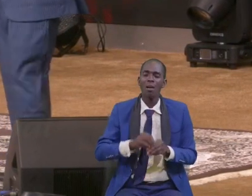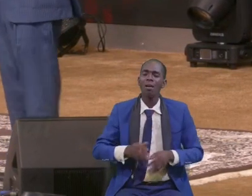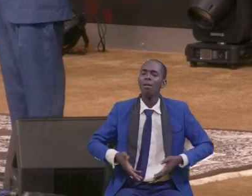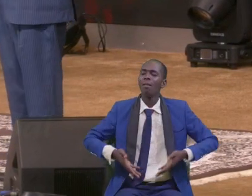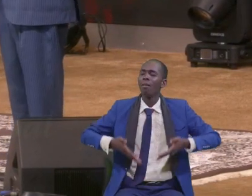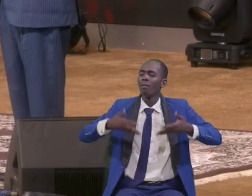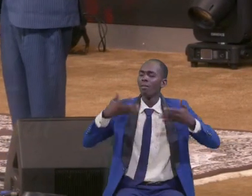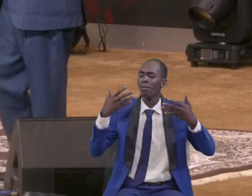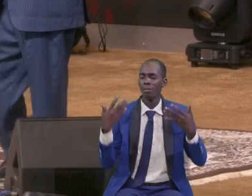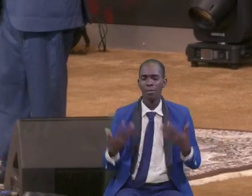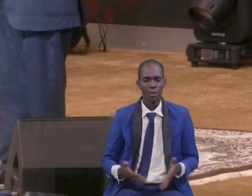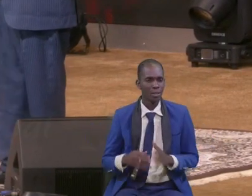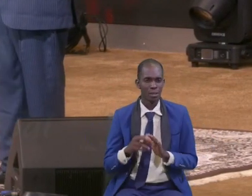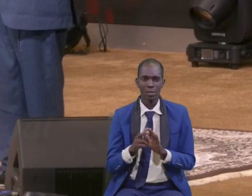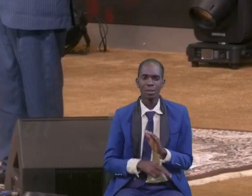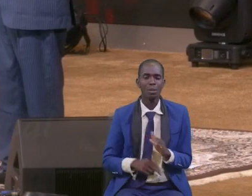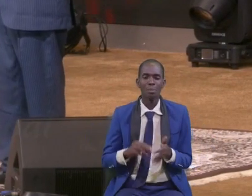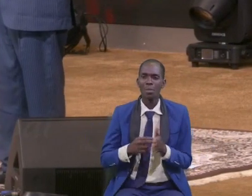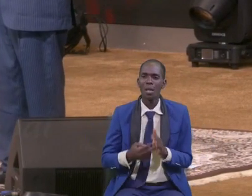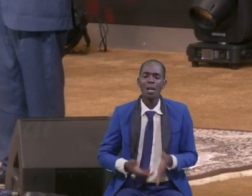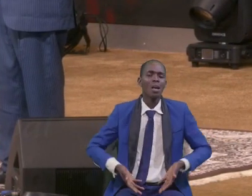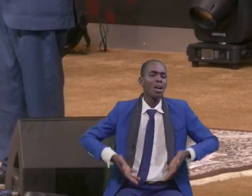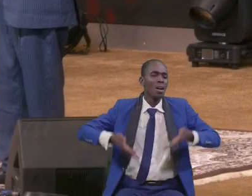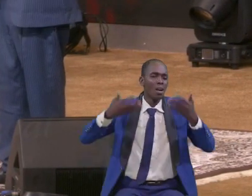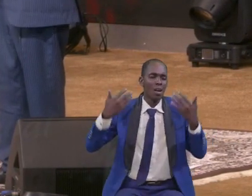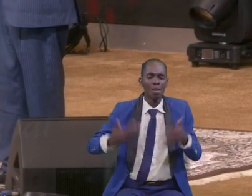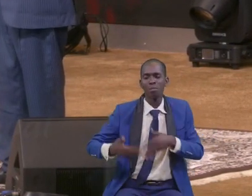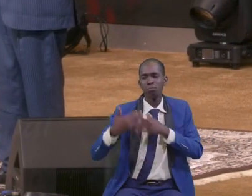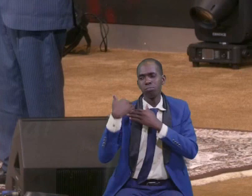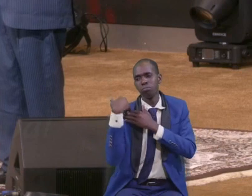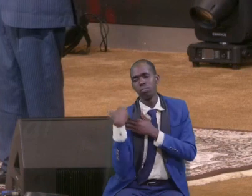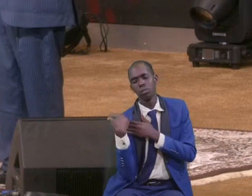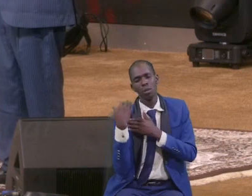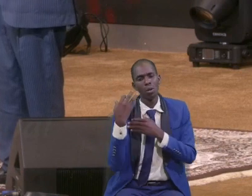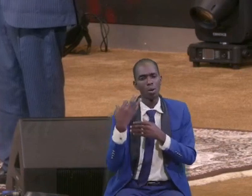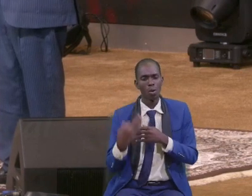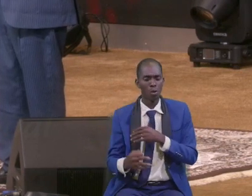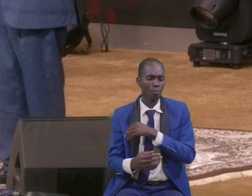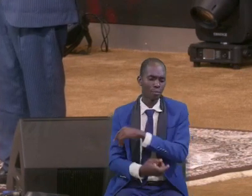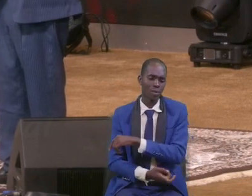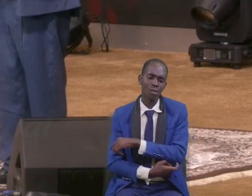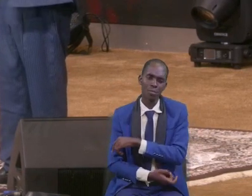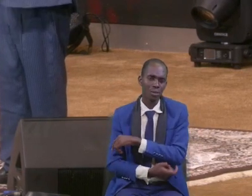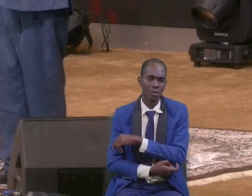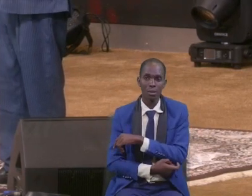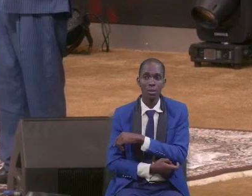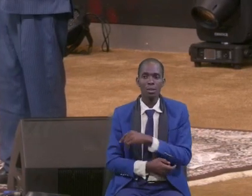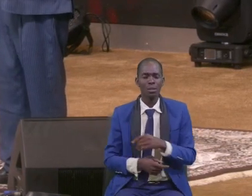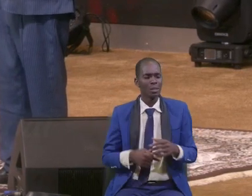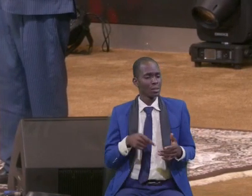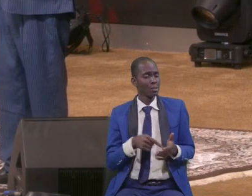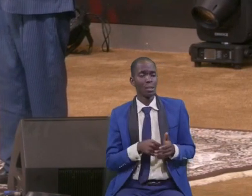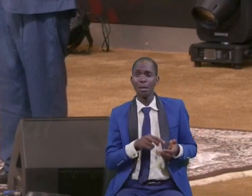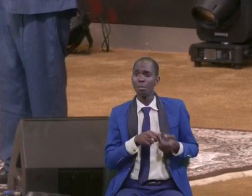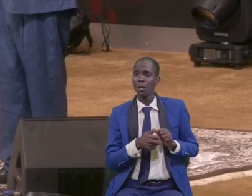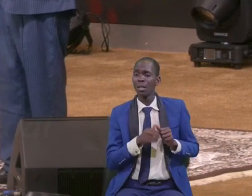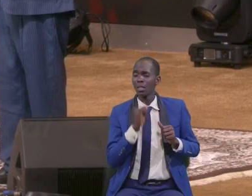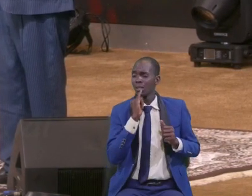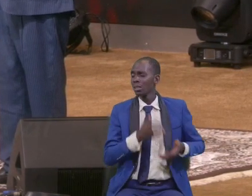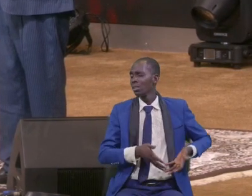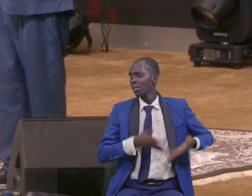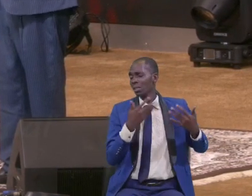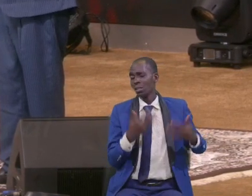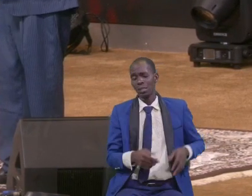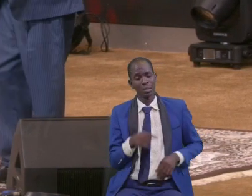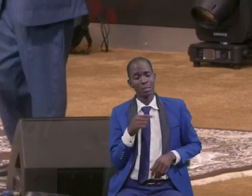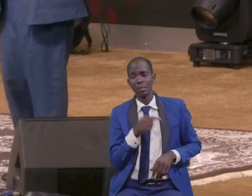heaviness, that's heavy weight of temptation, heavy load of temptation. This sin is heavy. This one